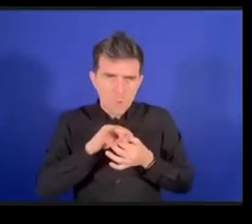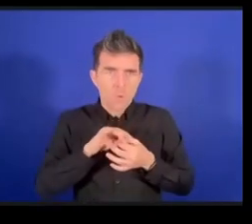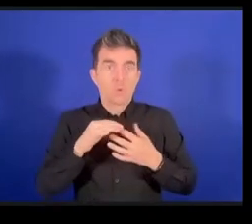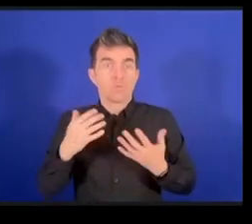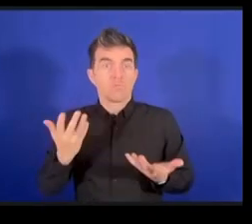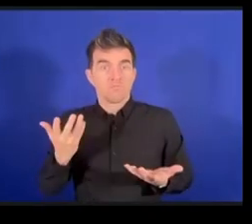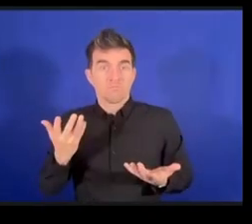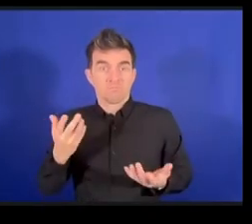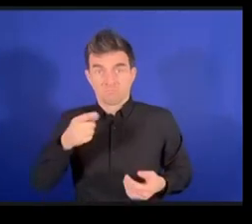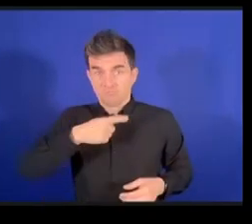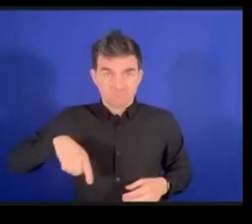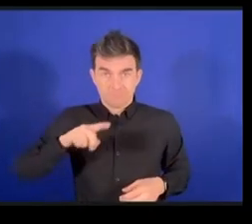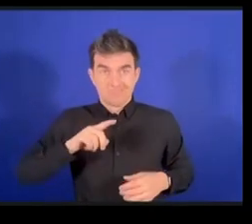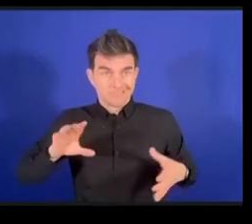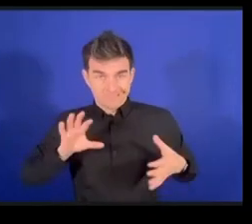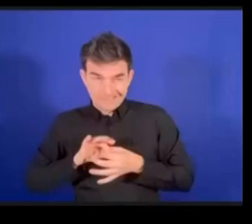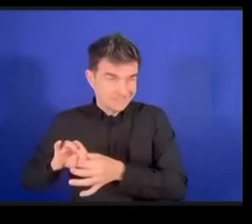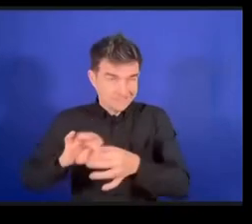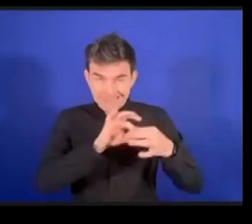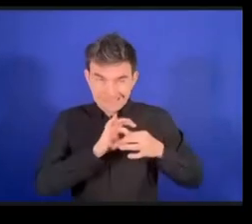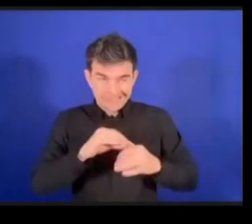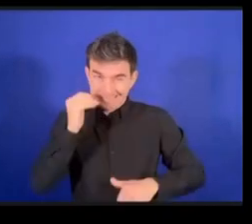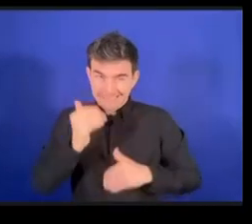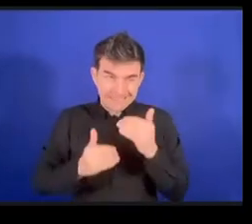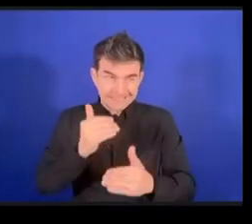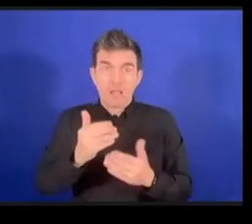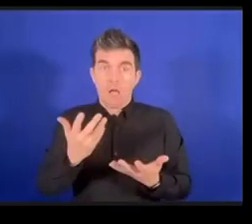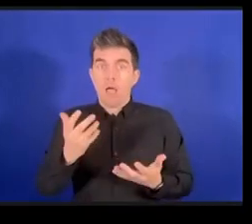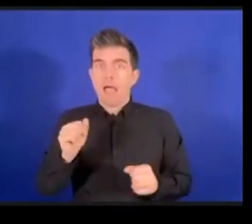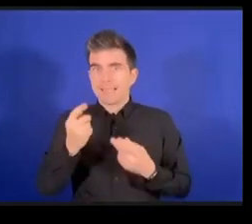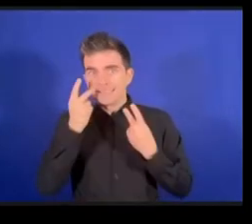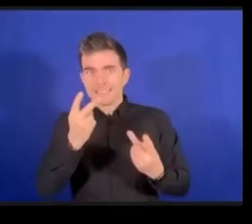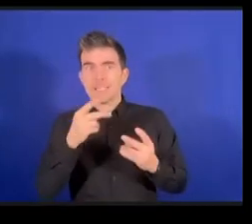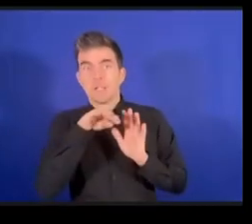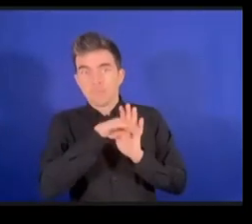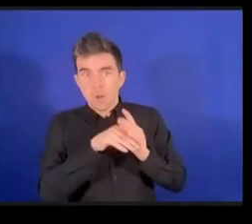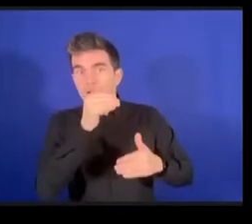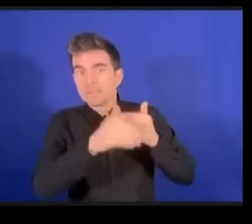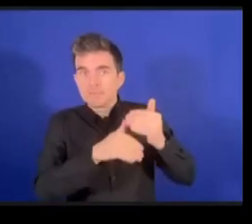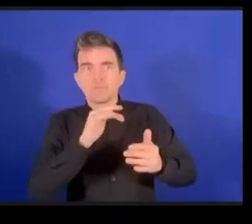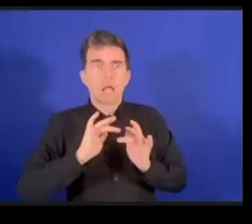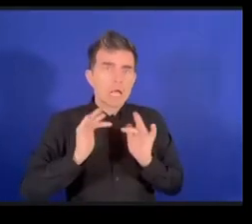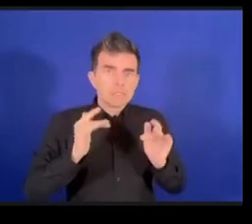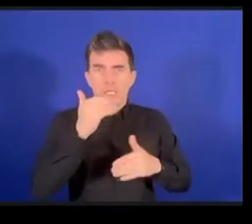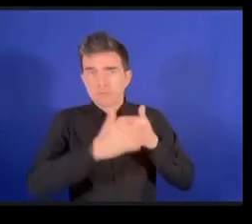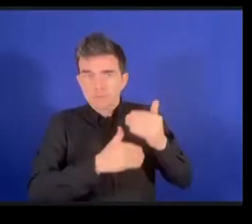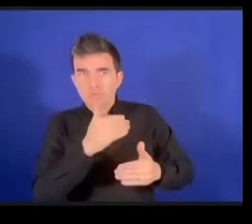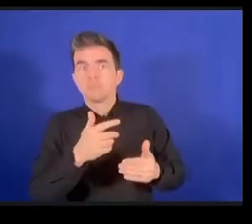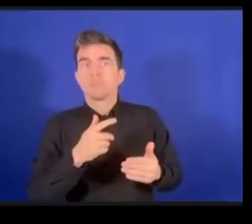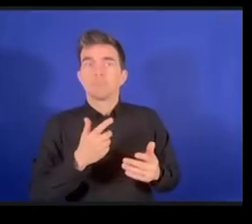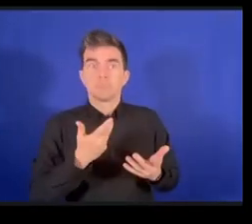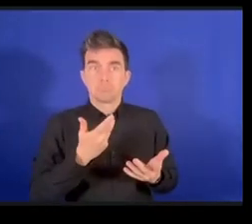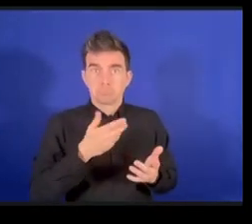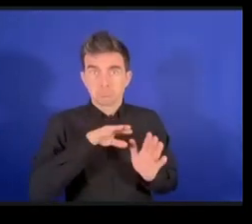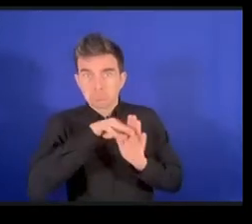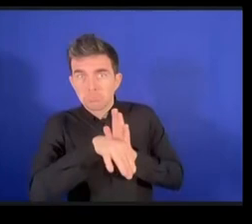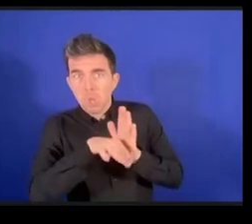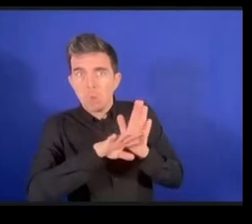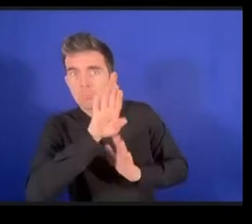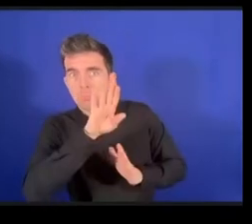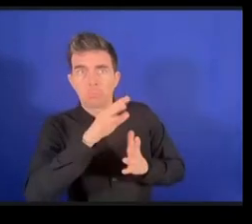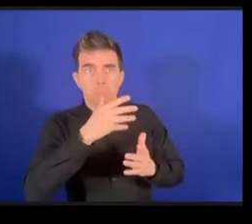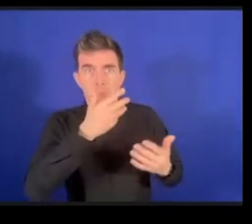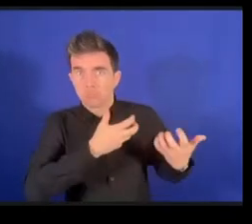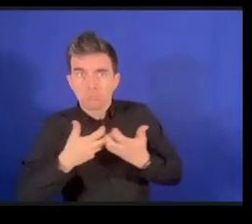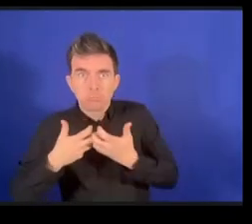education and access to education and then one just one quick thing too you know you asked a question of our speaker on on youth who